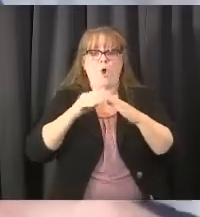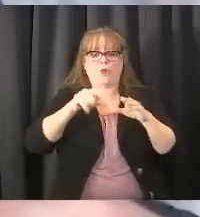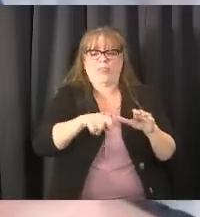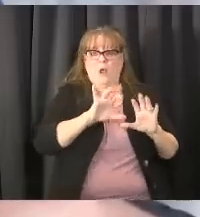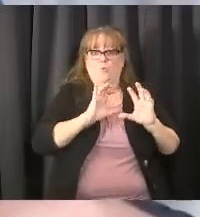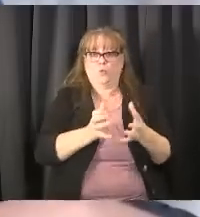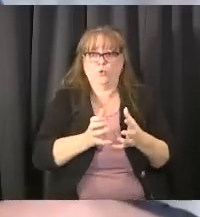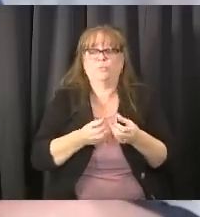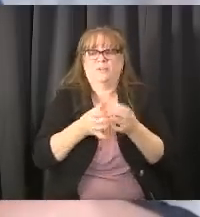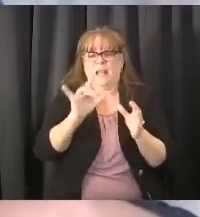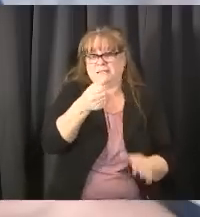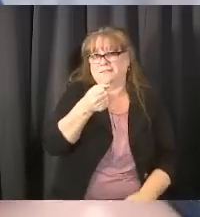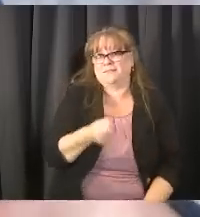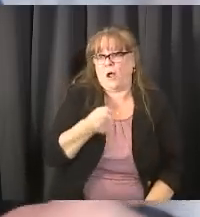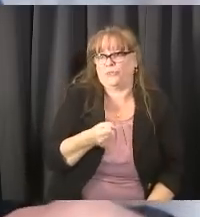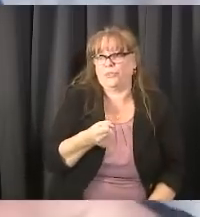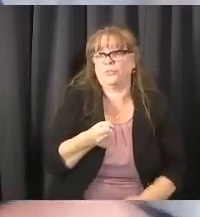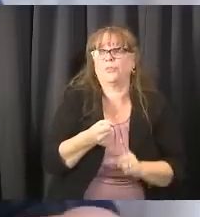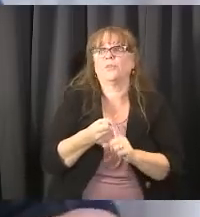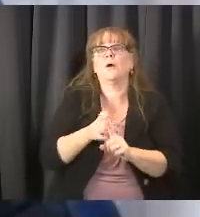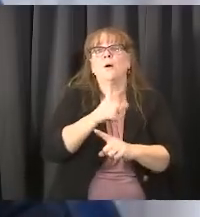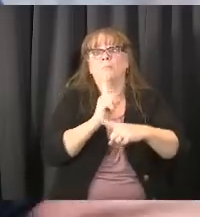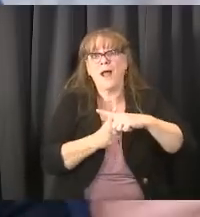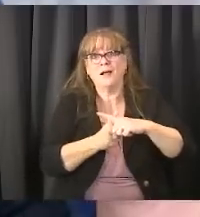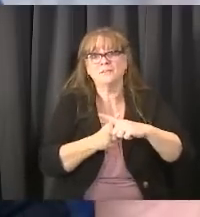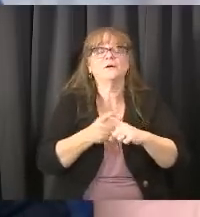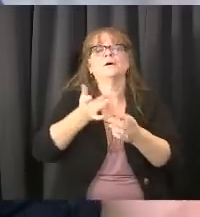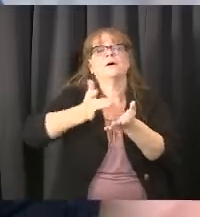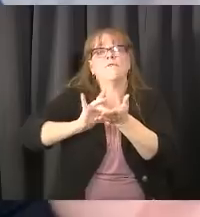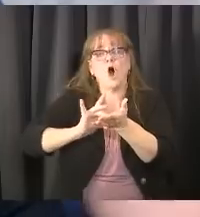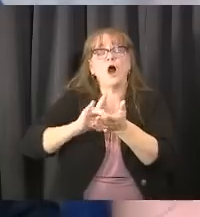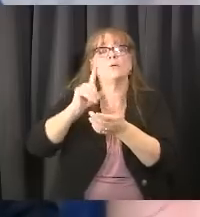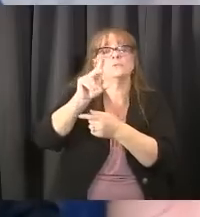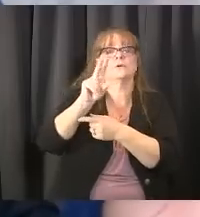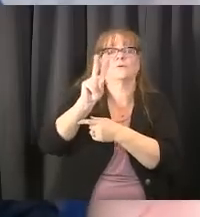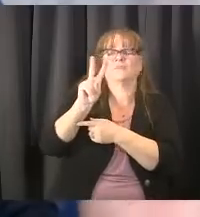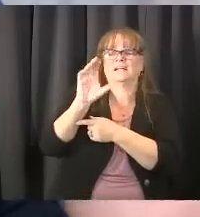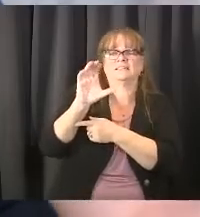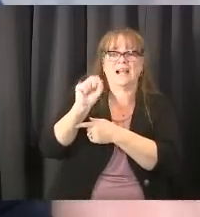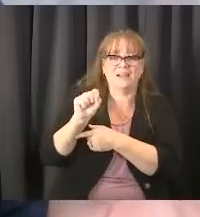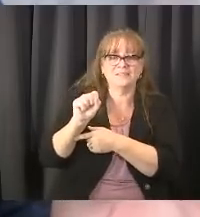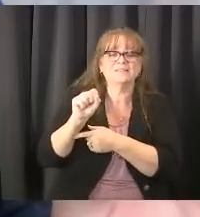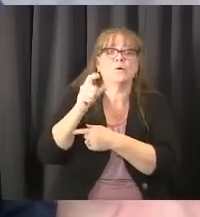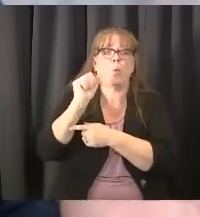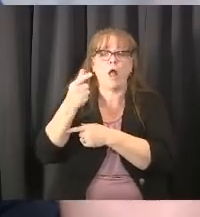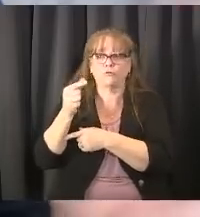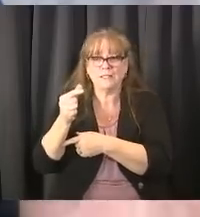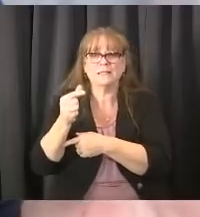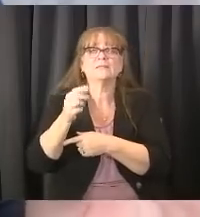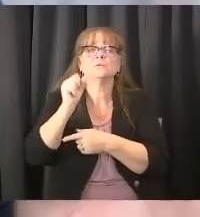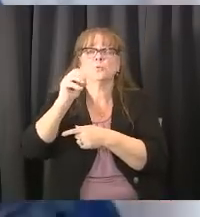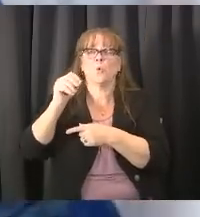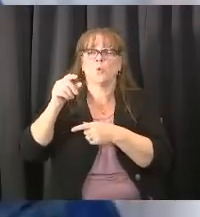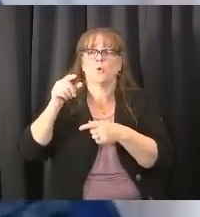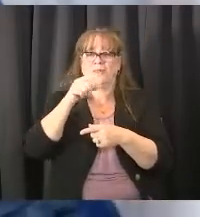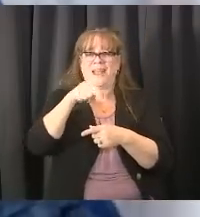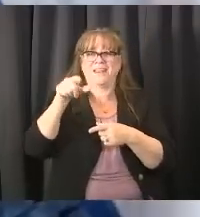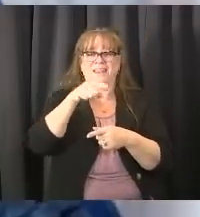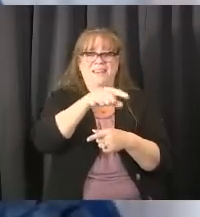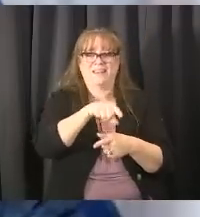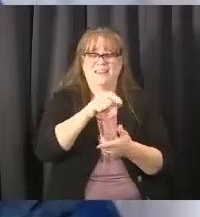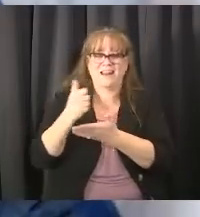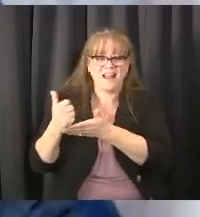also includes the work at assisted living and nursing homes, which is under a federal contract with CVS and Walgreens.